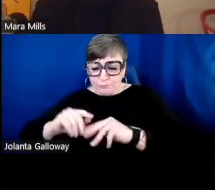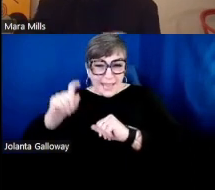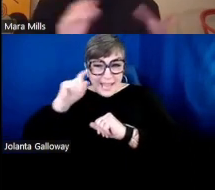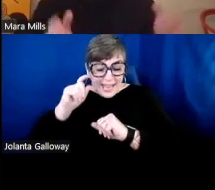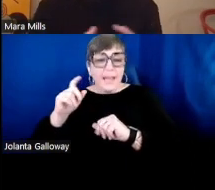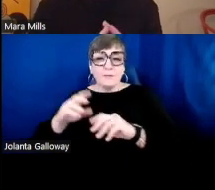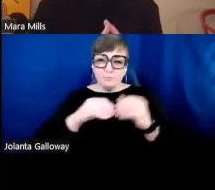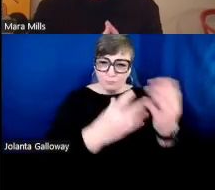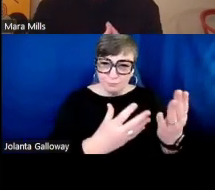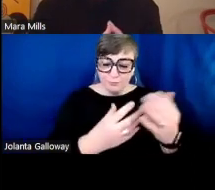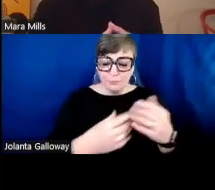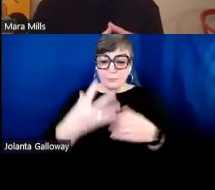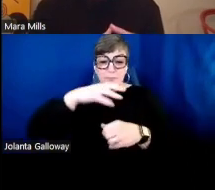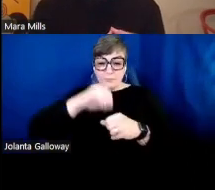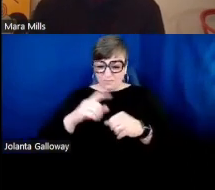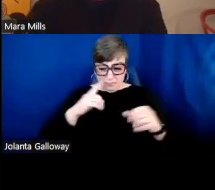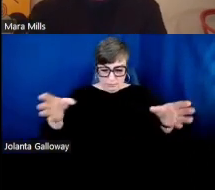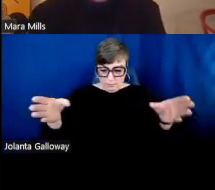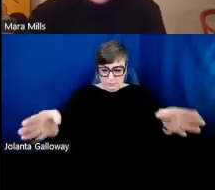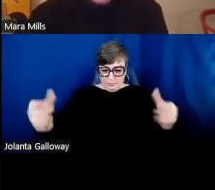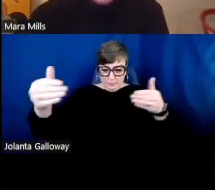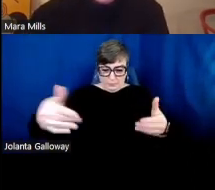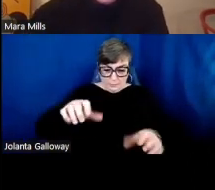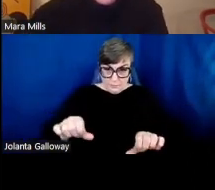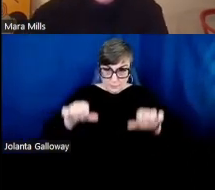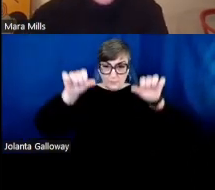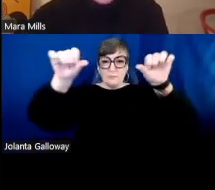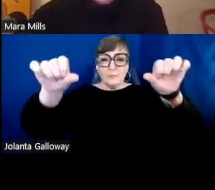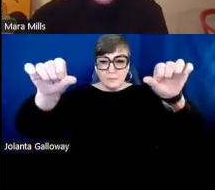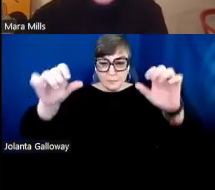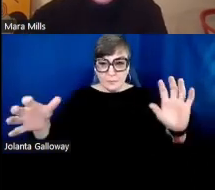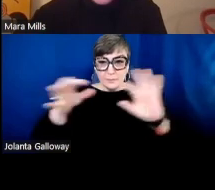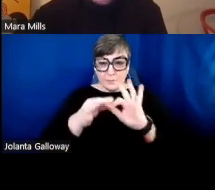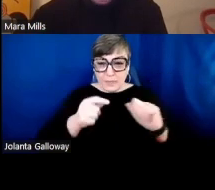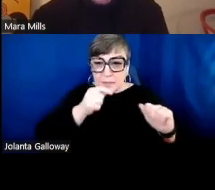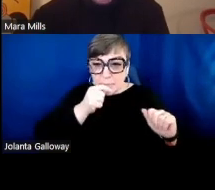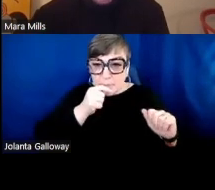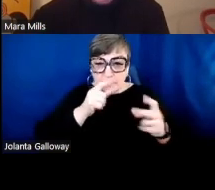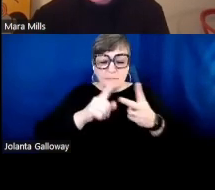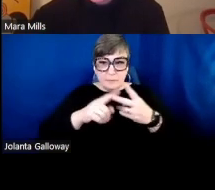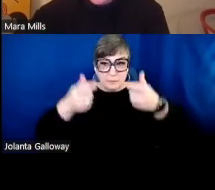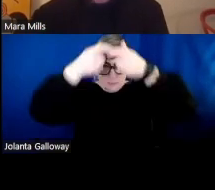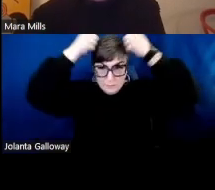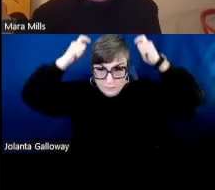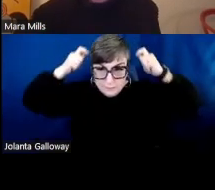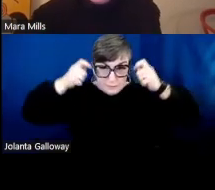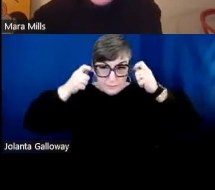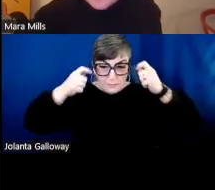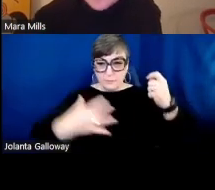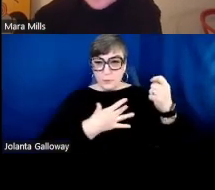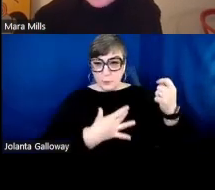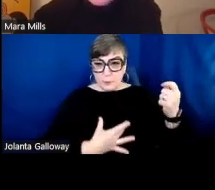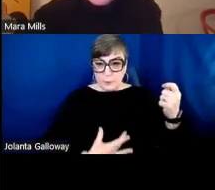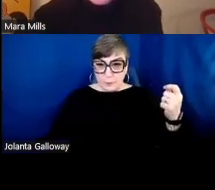packed into a footlong case attached to a microphone and headset it was portable edison used this aid for several